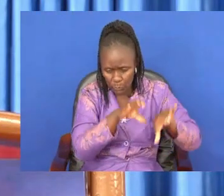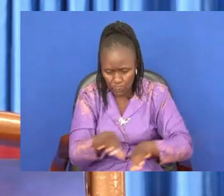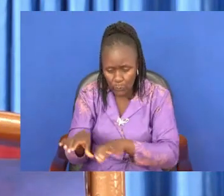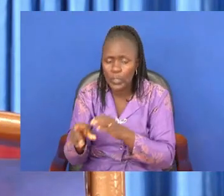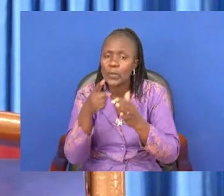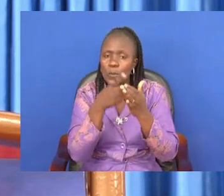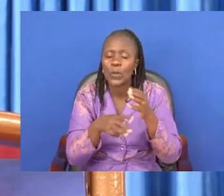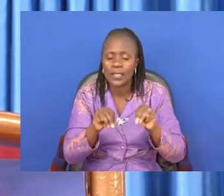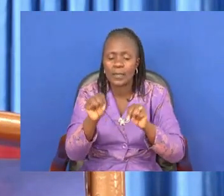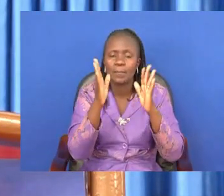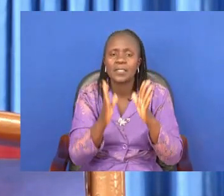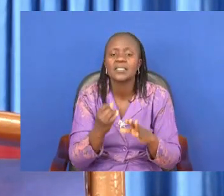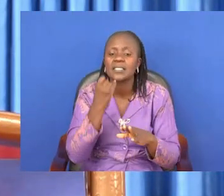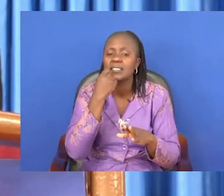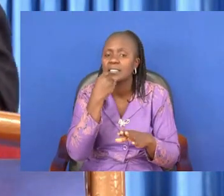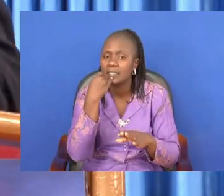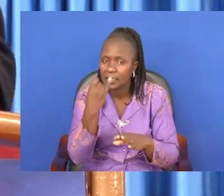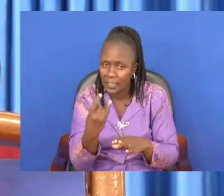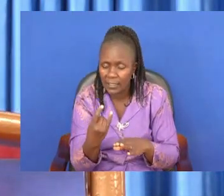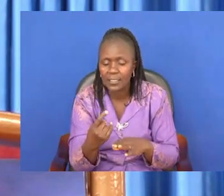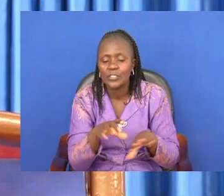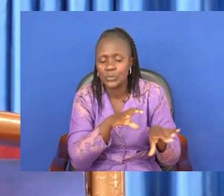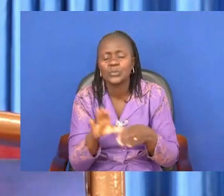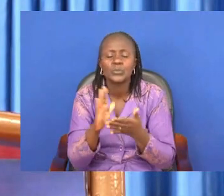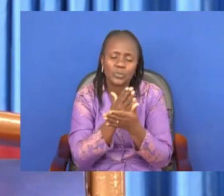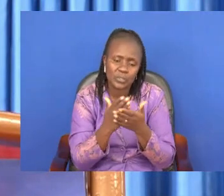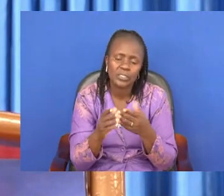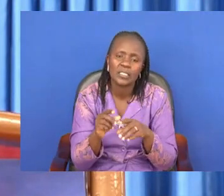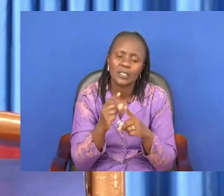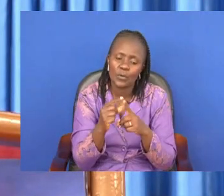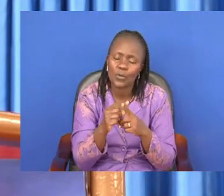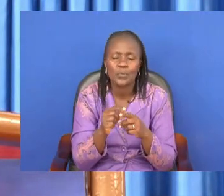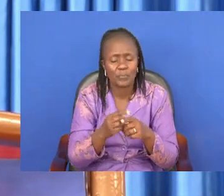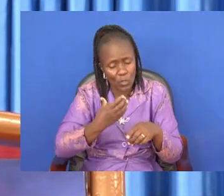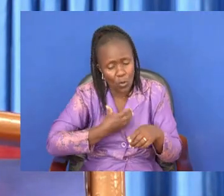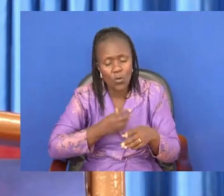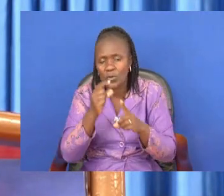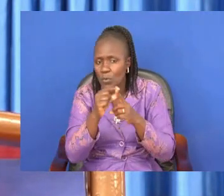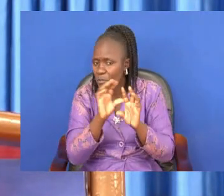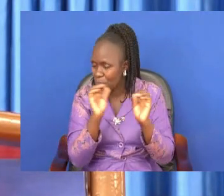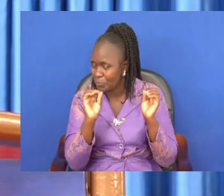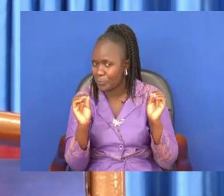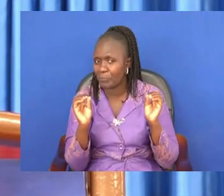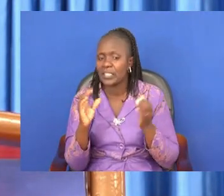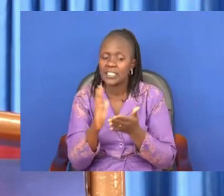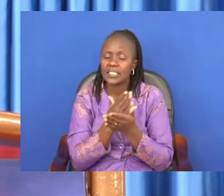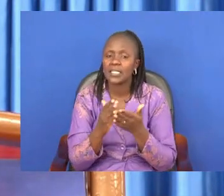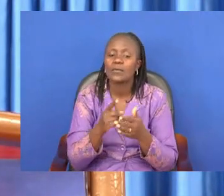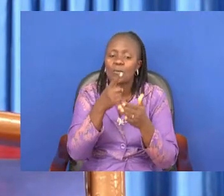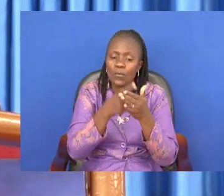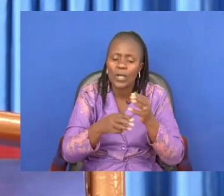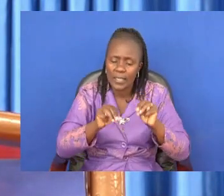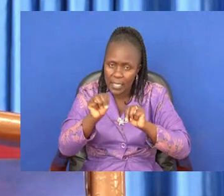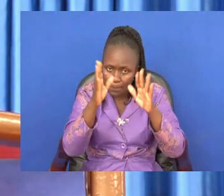the master is telling him to do. Whatever he is going to share, he's not sharing his own words, but he is sharing what